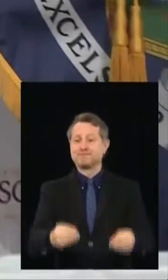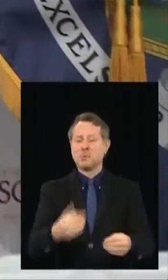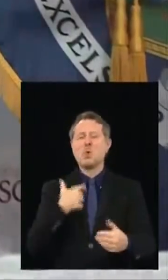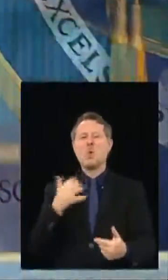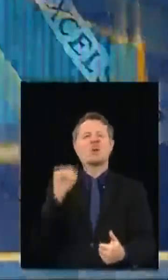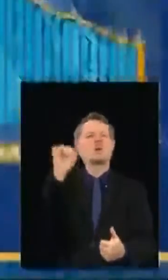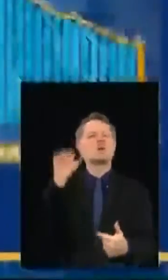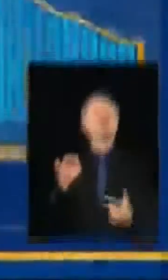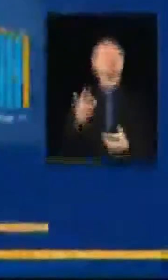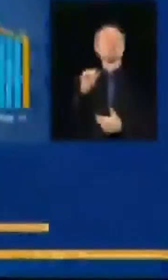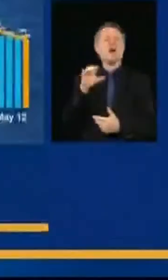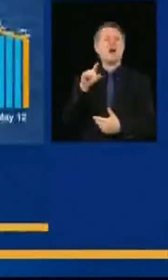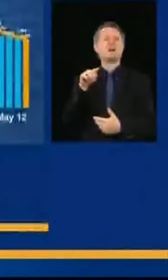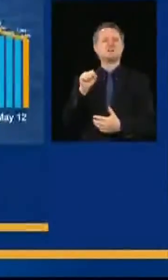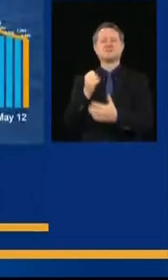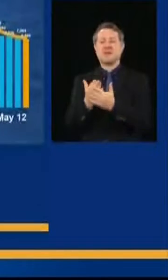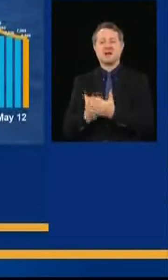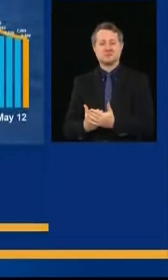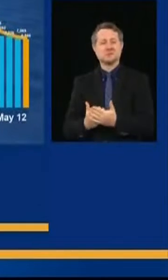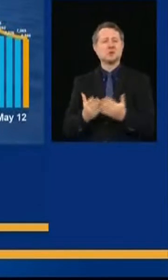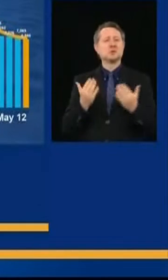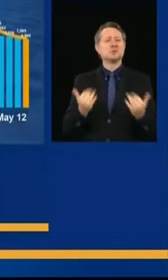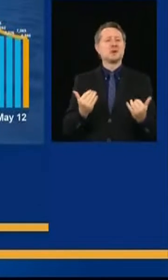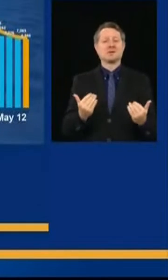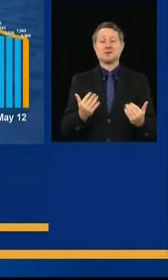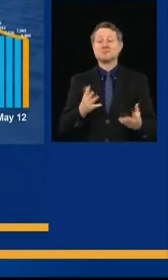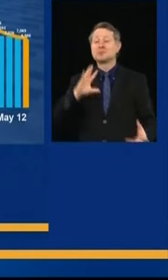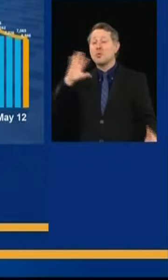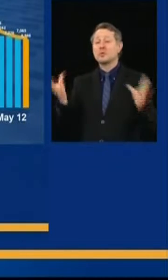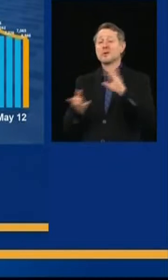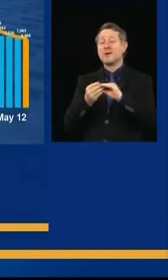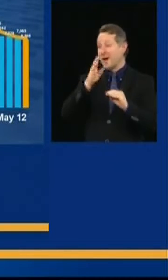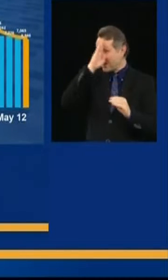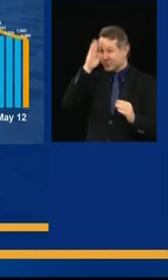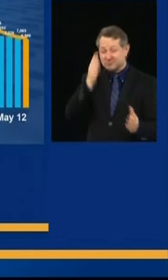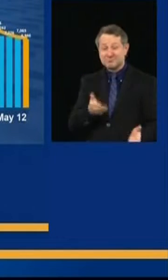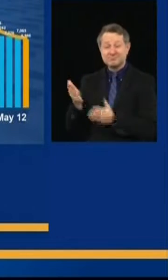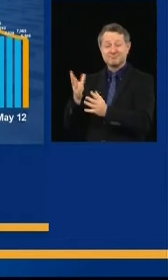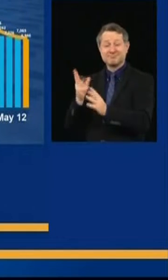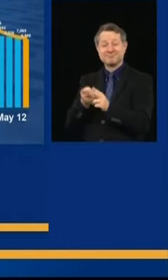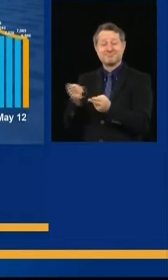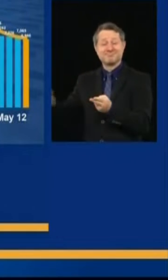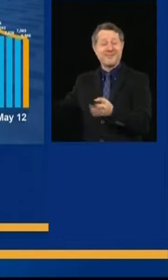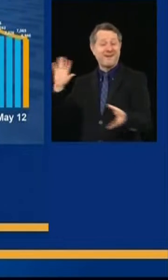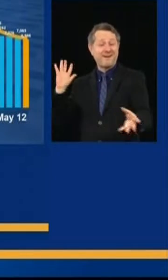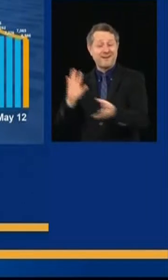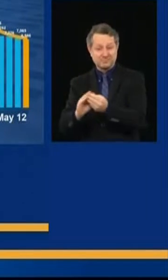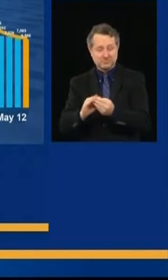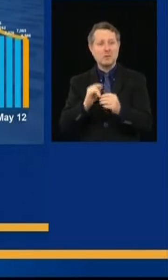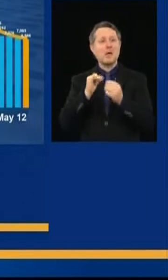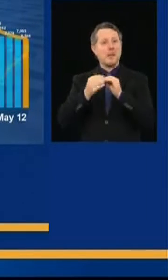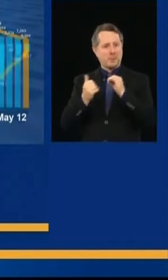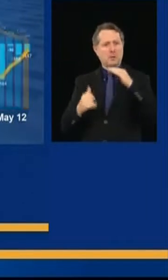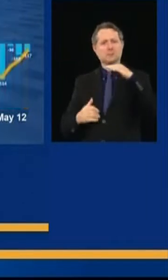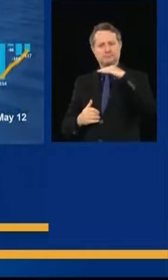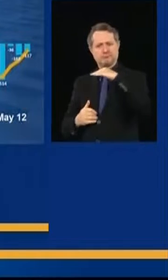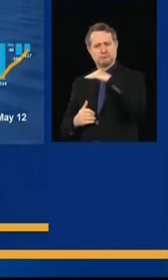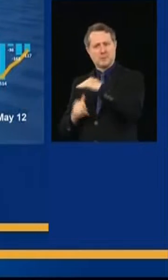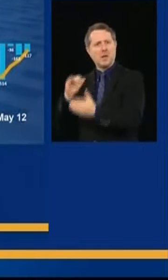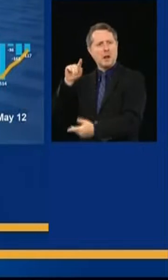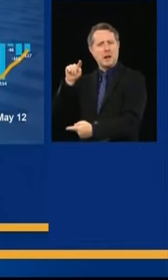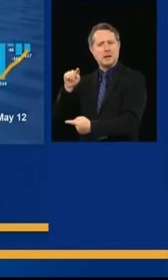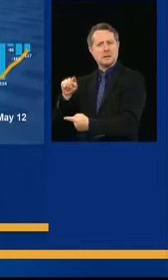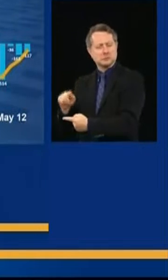situation we're looking at today. Number of hospitalizations are down again, so that is good